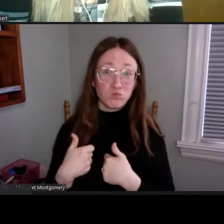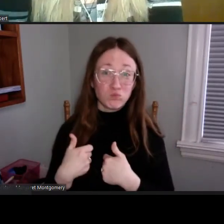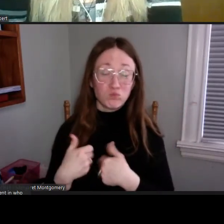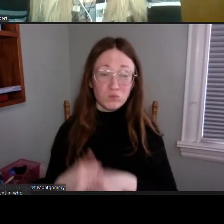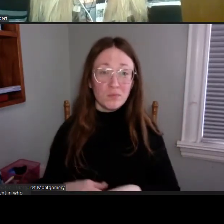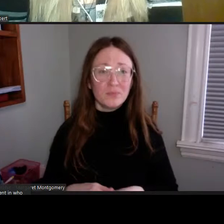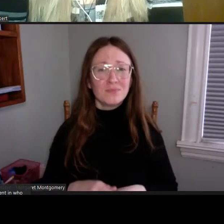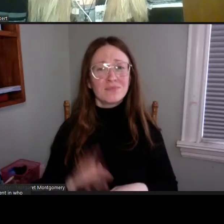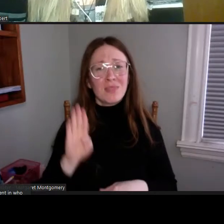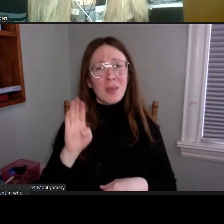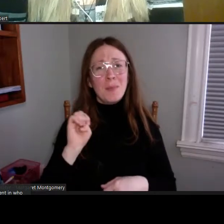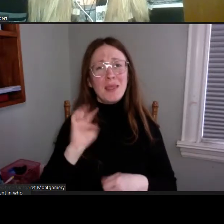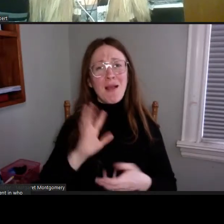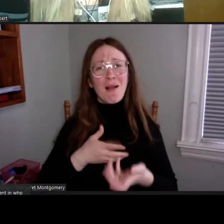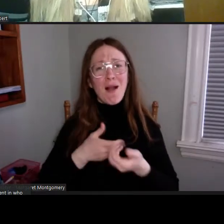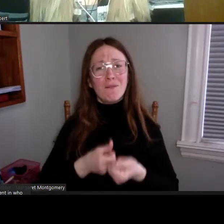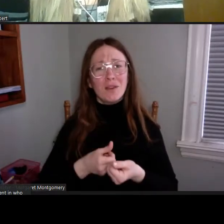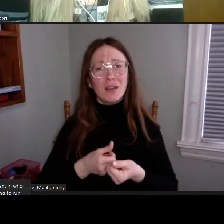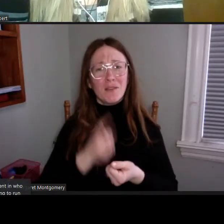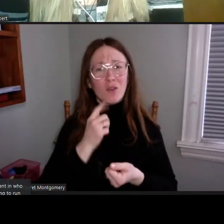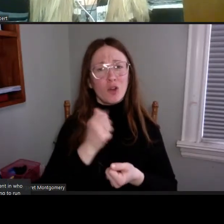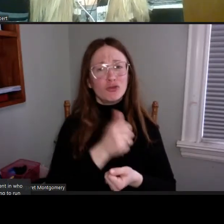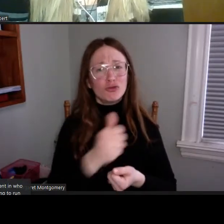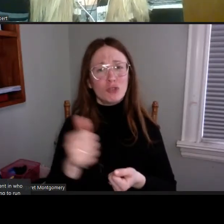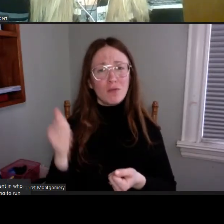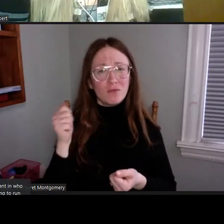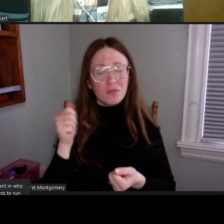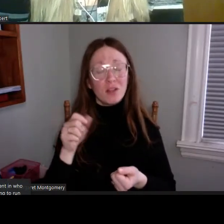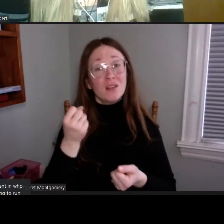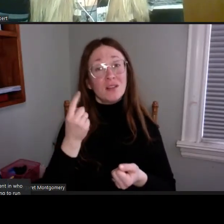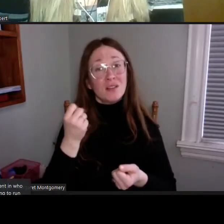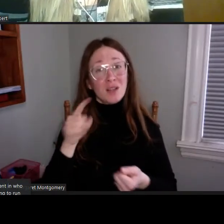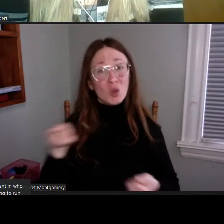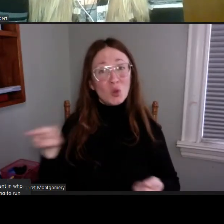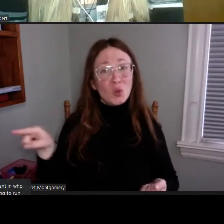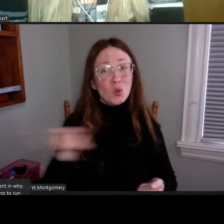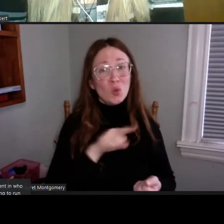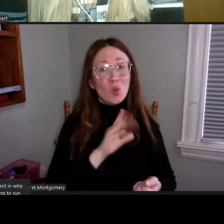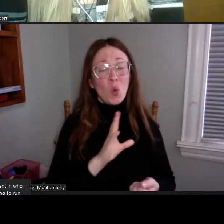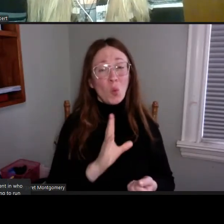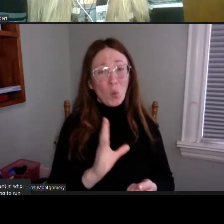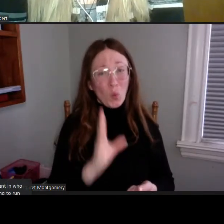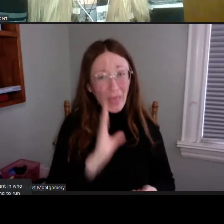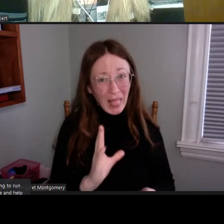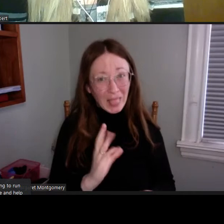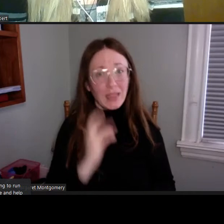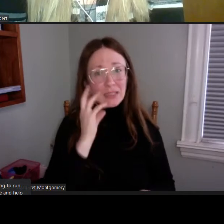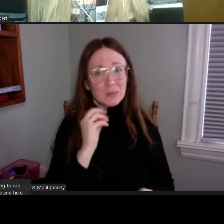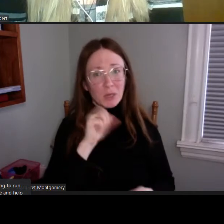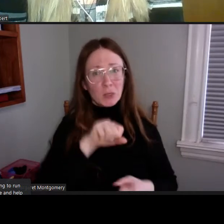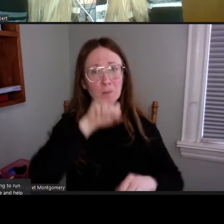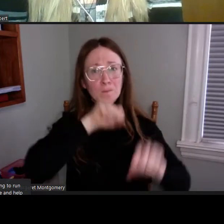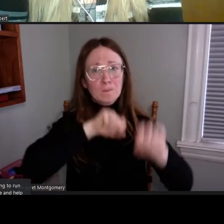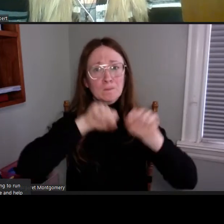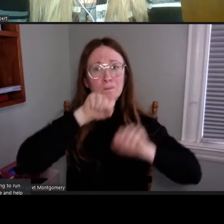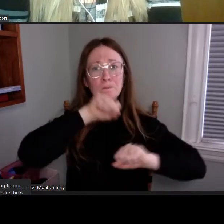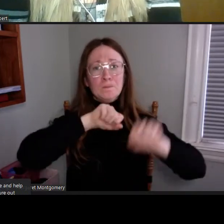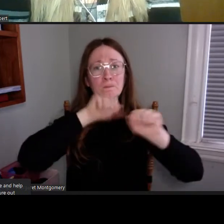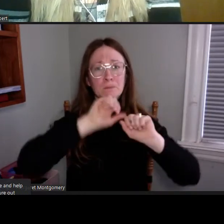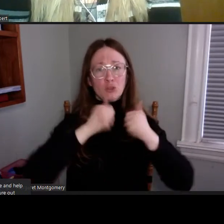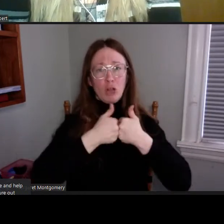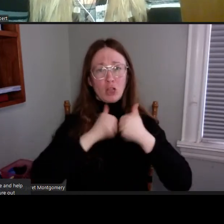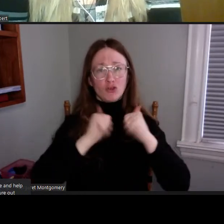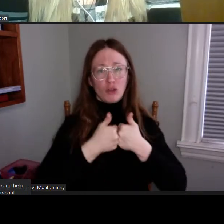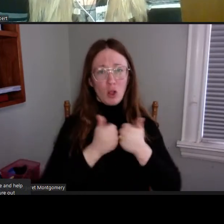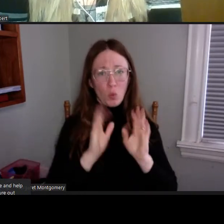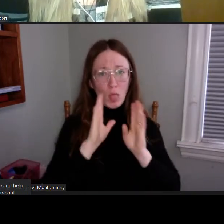who you are and knowing that you're going to run into obstacles, which I have, and being able to step back and figure out ways,